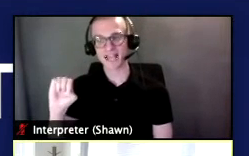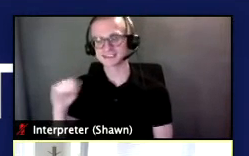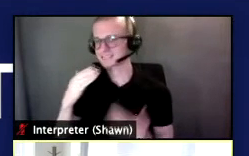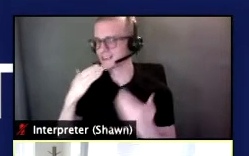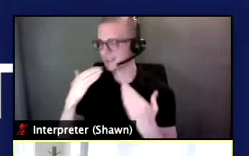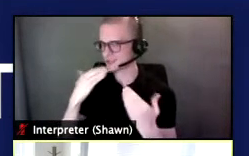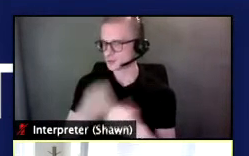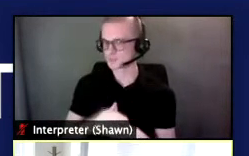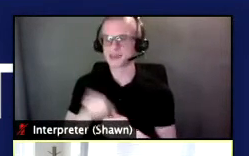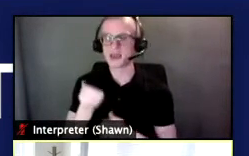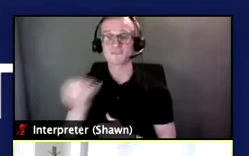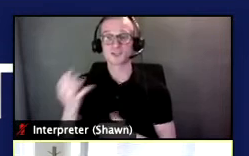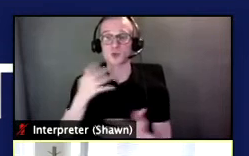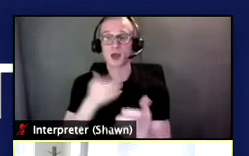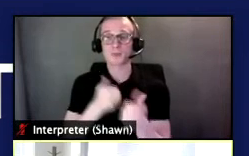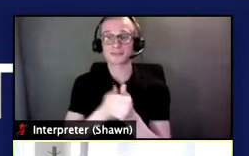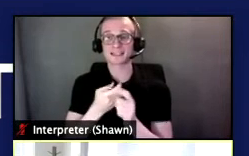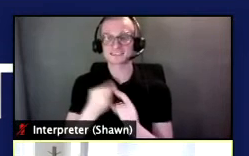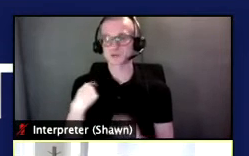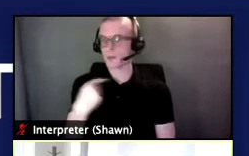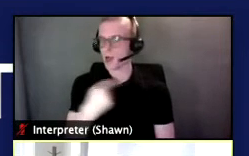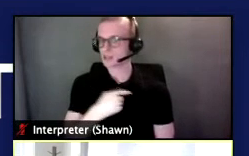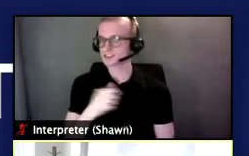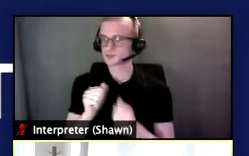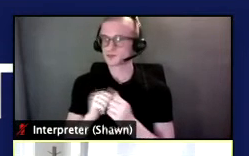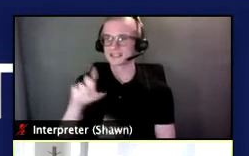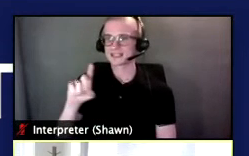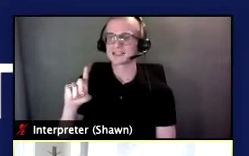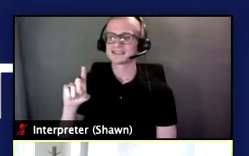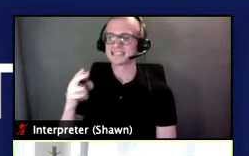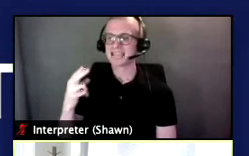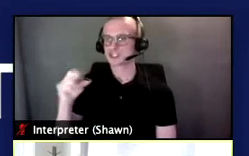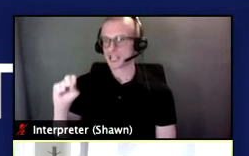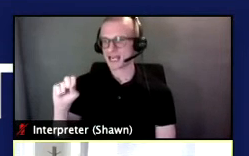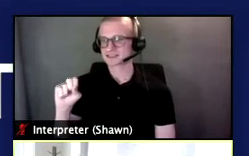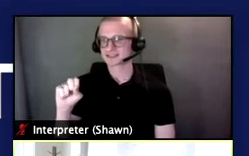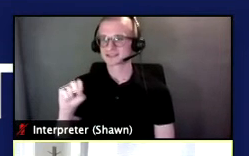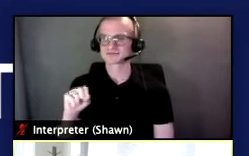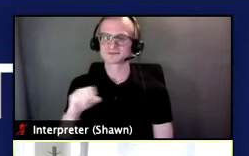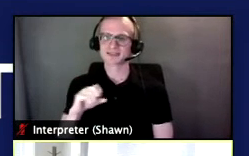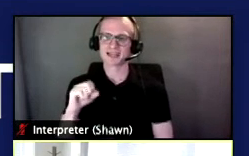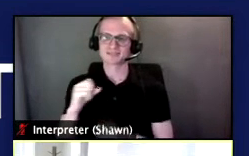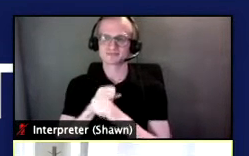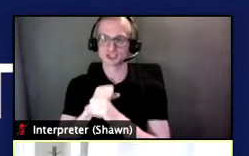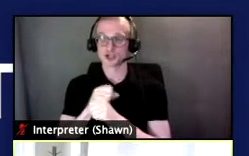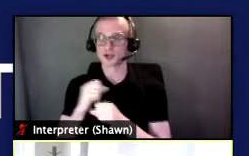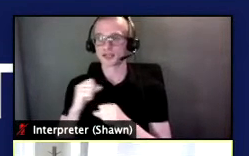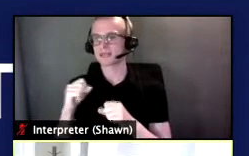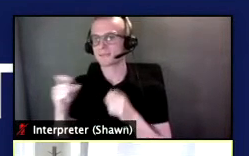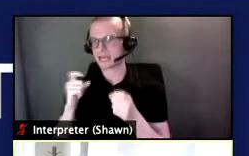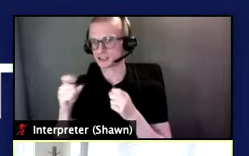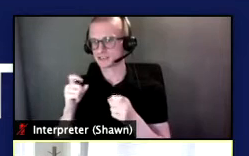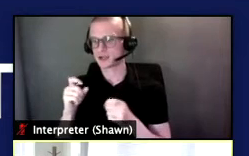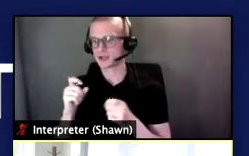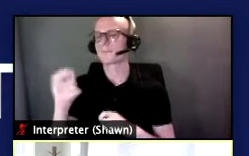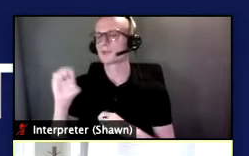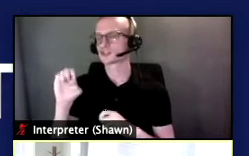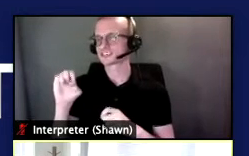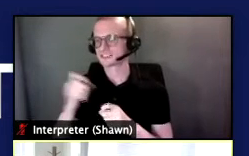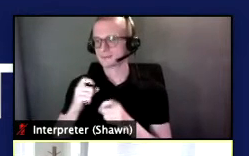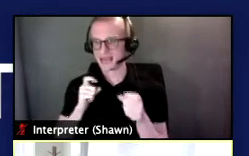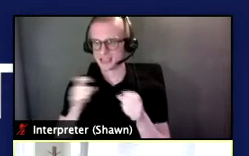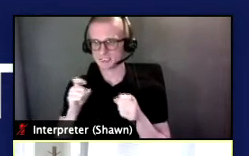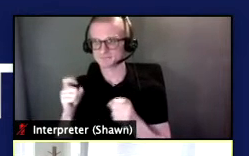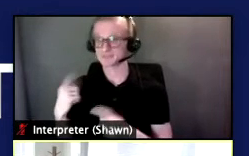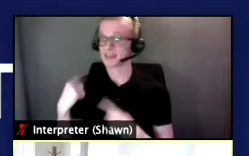us in the Division of Homeland Security and Emergency Management. Since the beginning of the pandemic, we've been really,